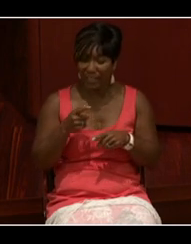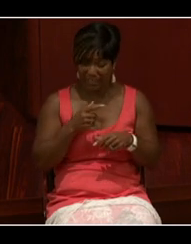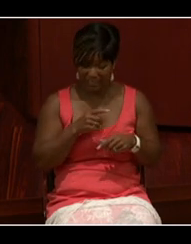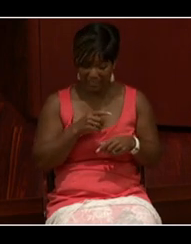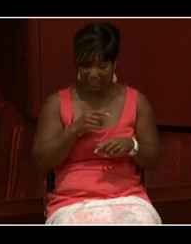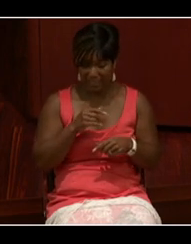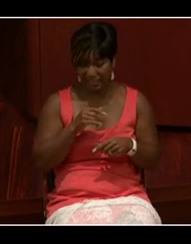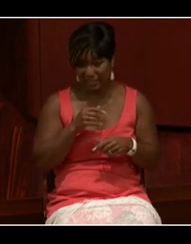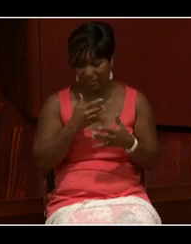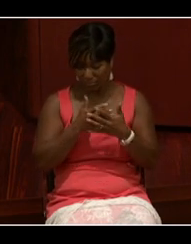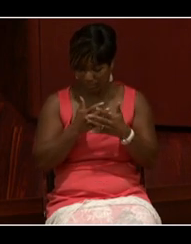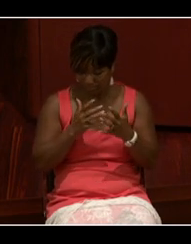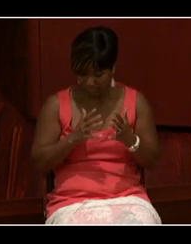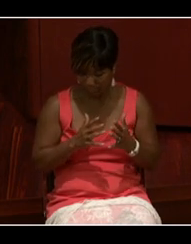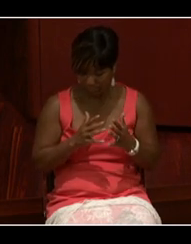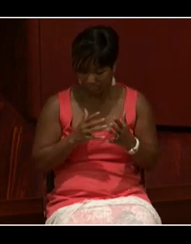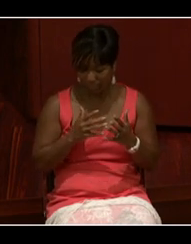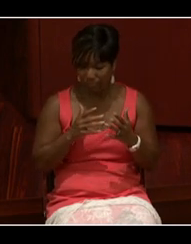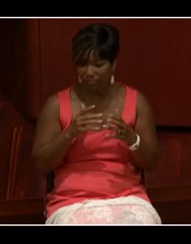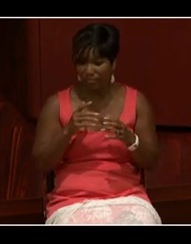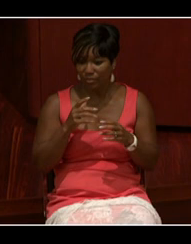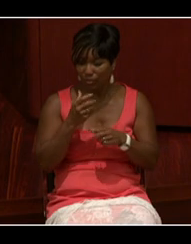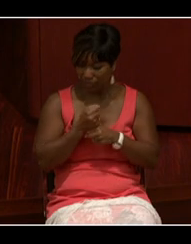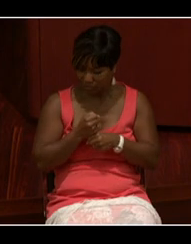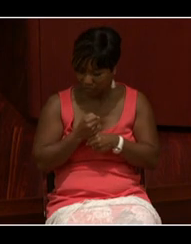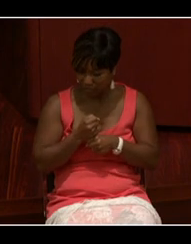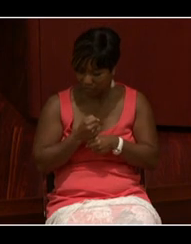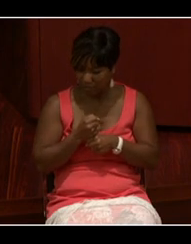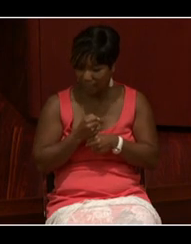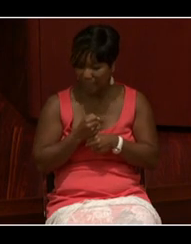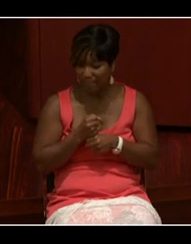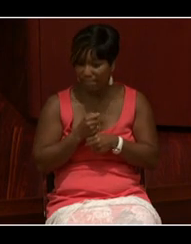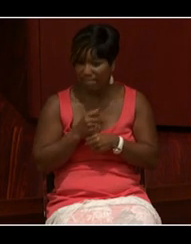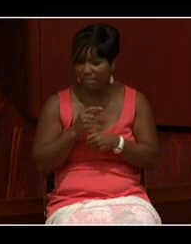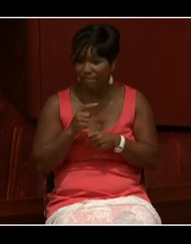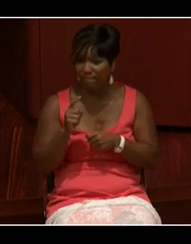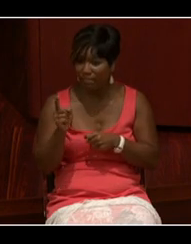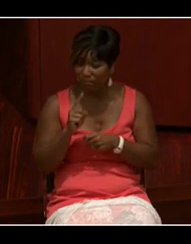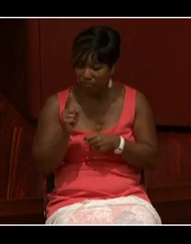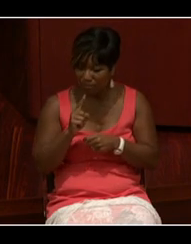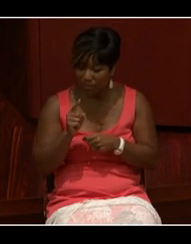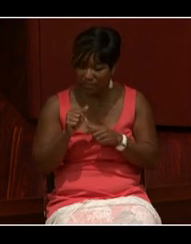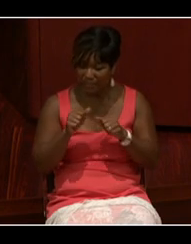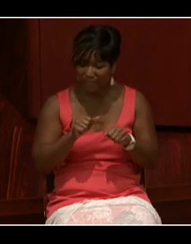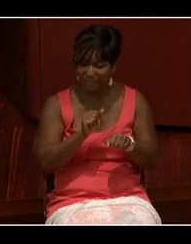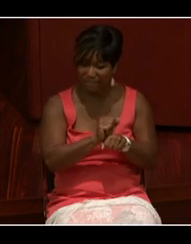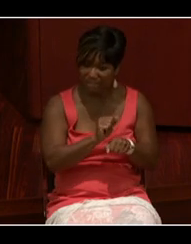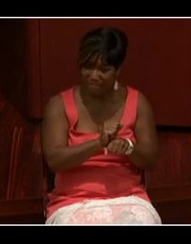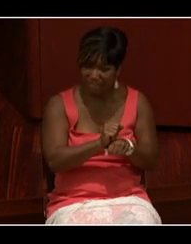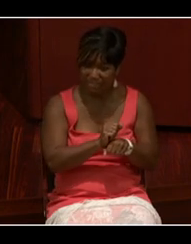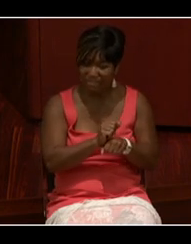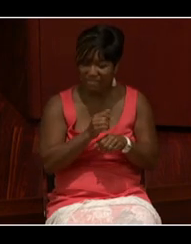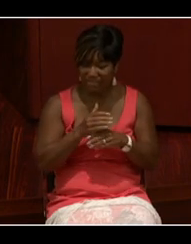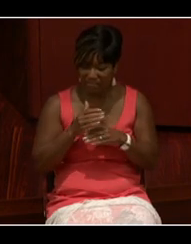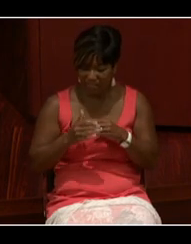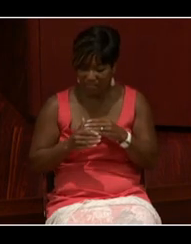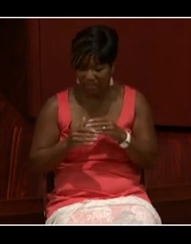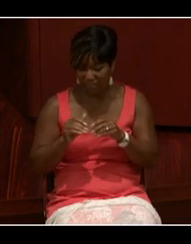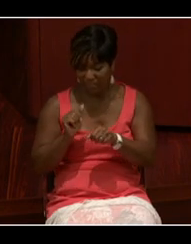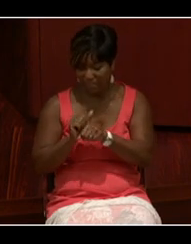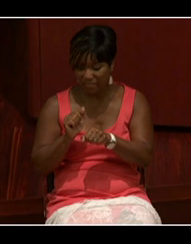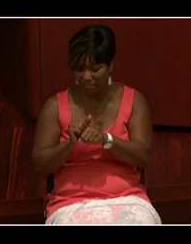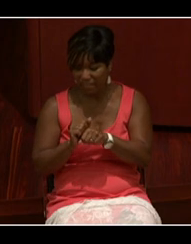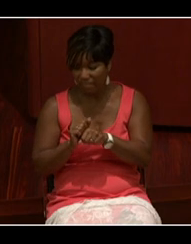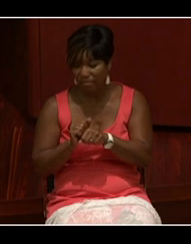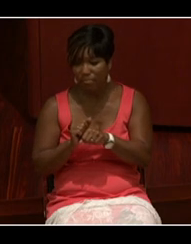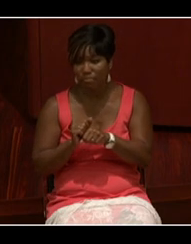to positions of petty authority and responsibility where they could lead work crews in the completion of institutional jobs. Since